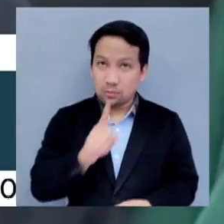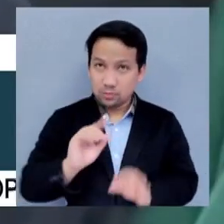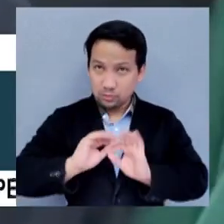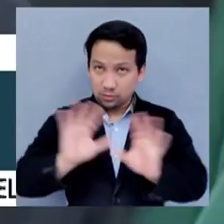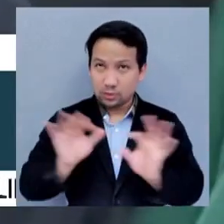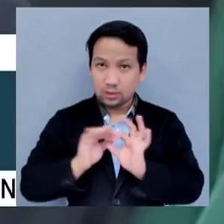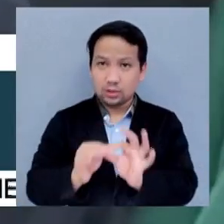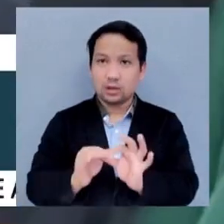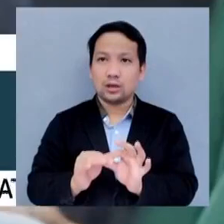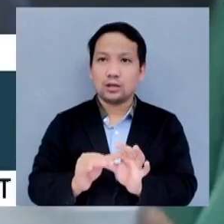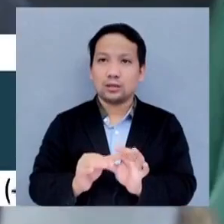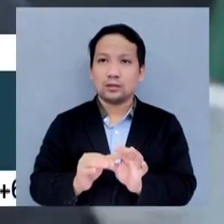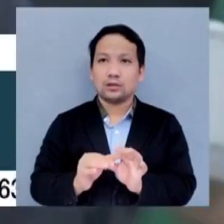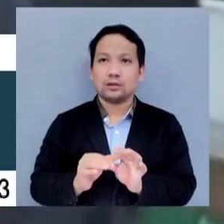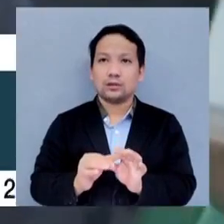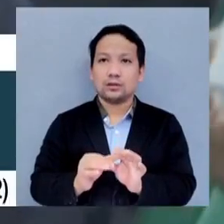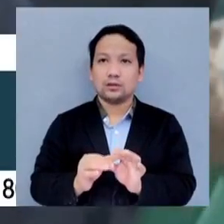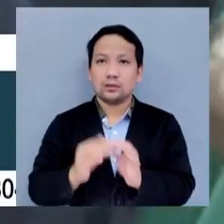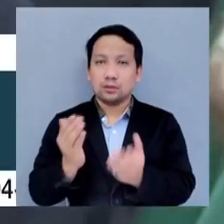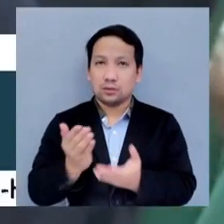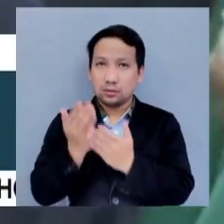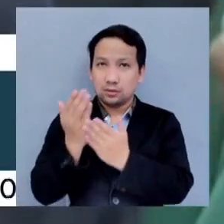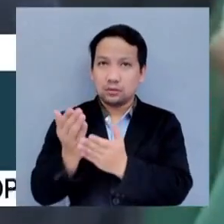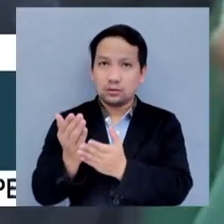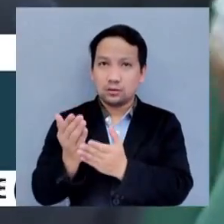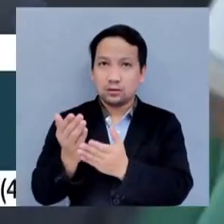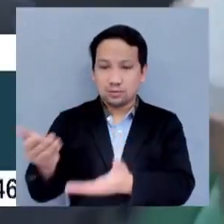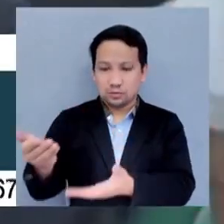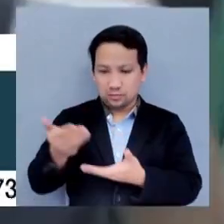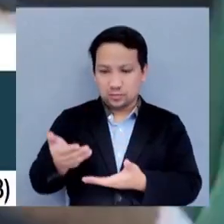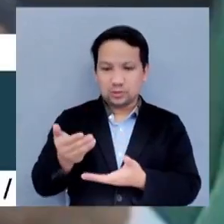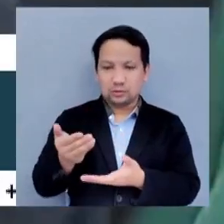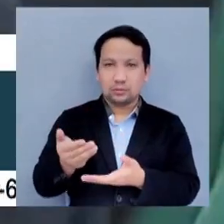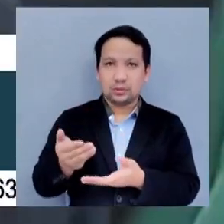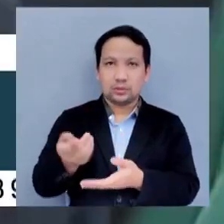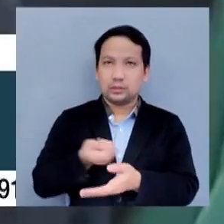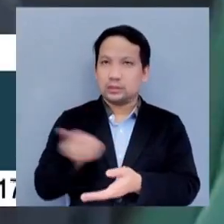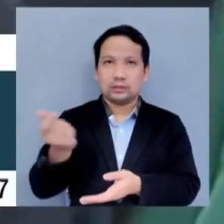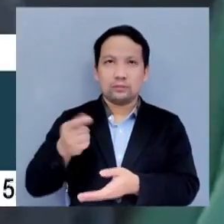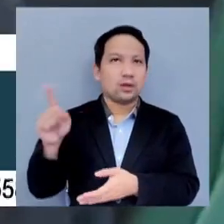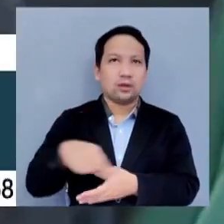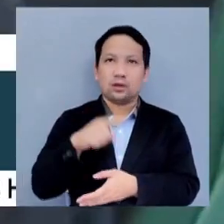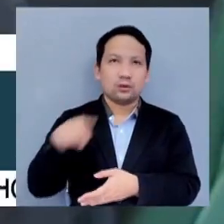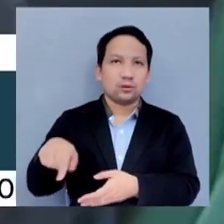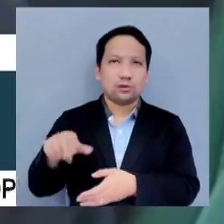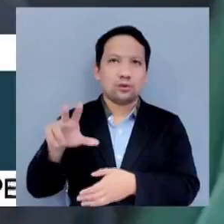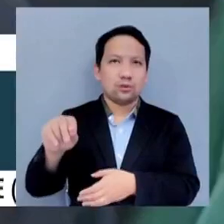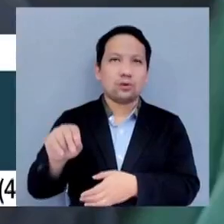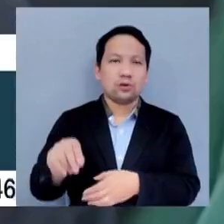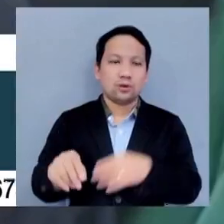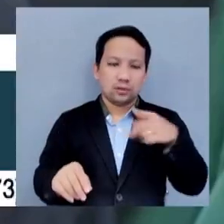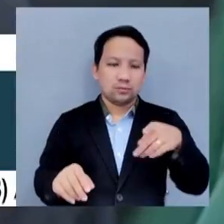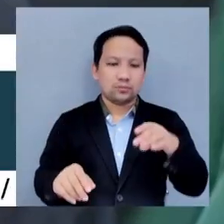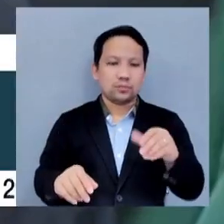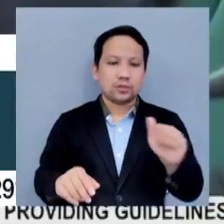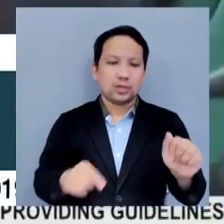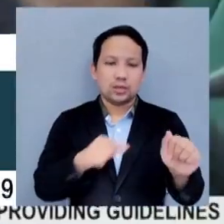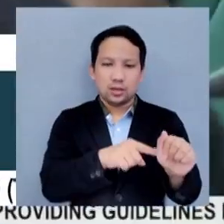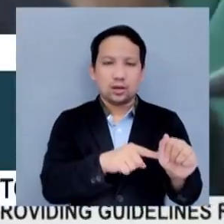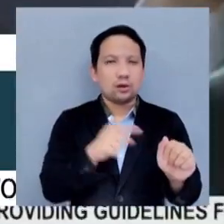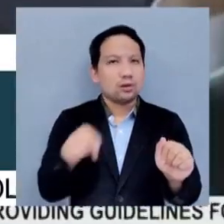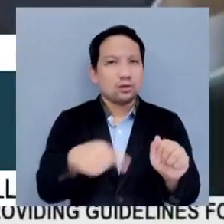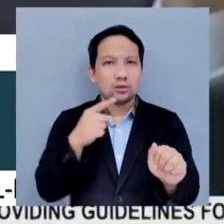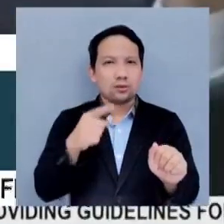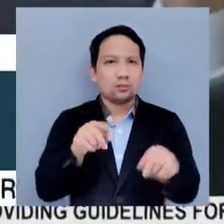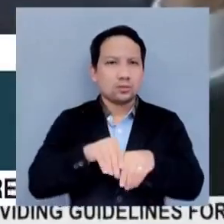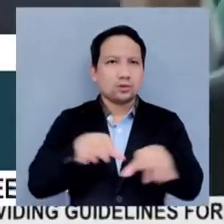their proposals were rejected outright. The Philippine Drug Enforcement Agency wants to correct the erroneous